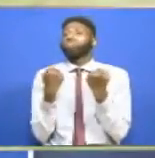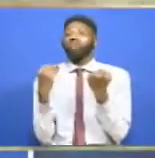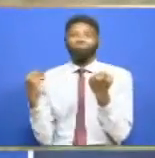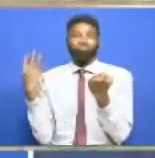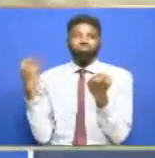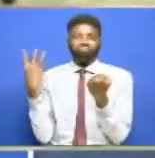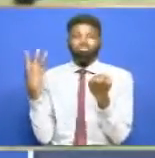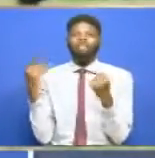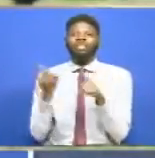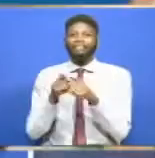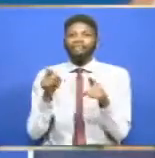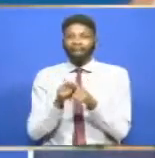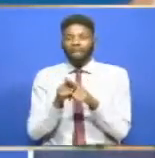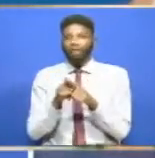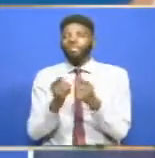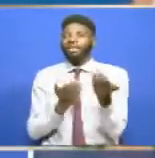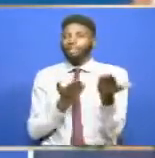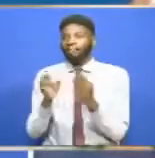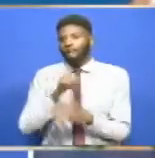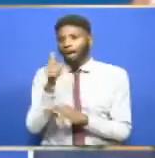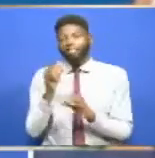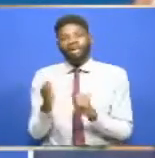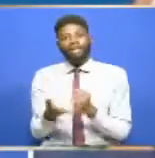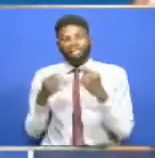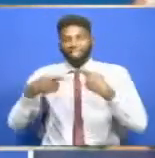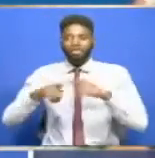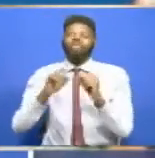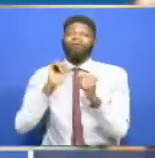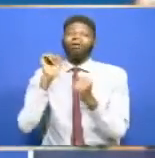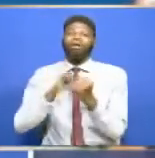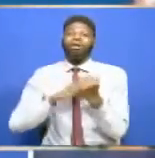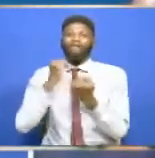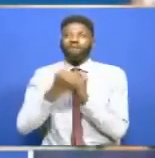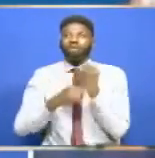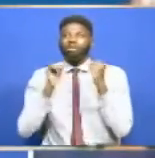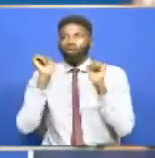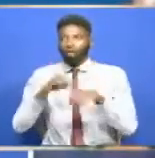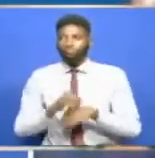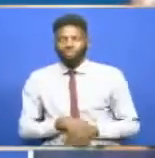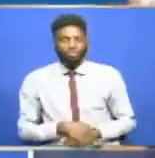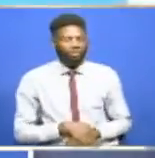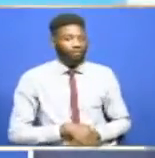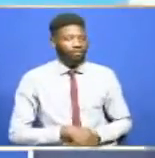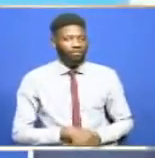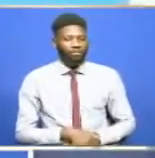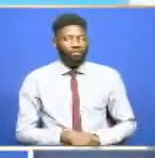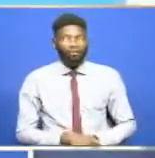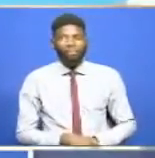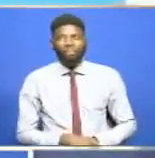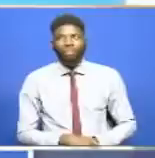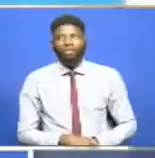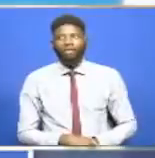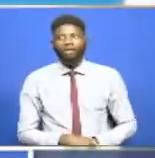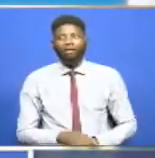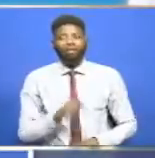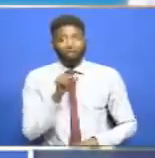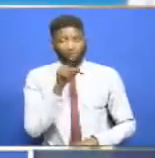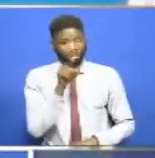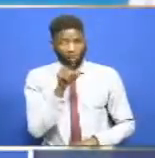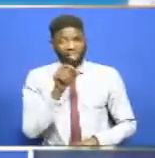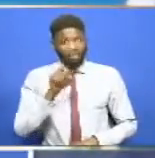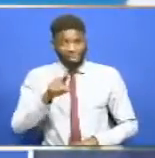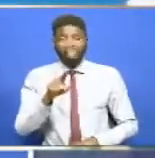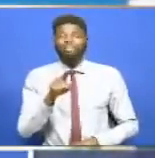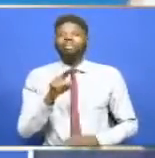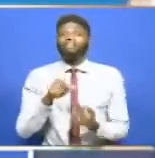the short rains. Mweshimiwa is a special seed for this area because it is only maturing in 90